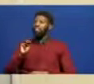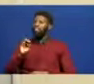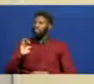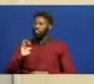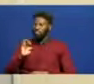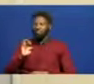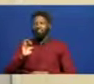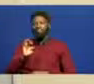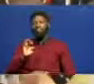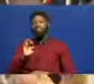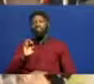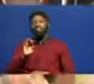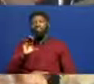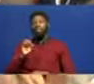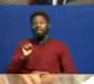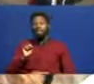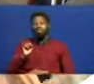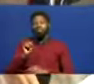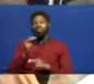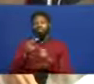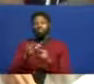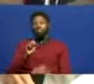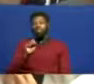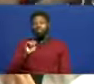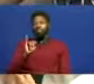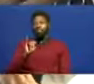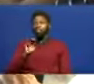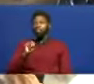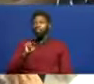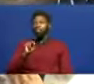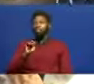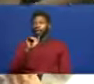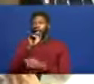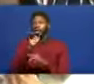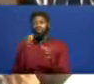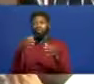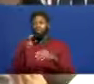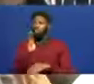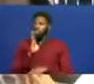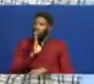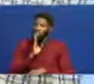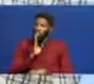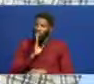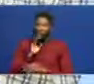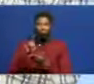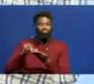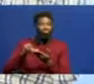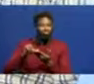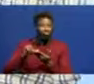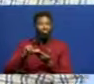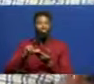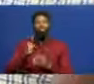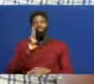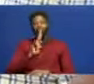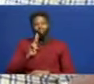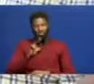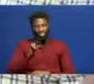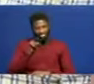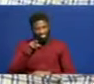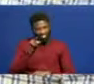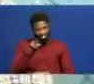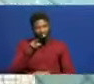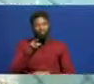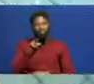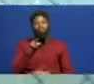Secretary Simon Chelugui is urging borrowers to use the credit facility to expand their businesses as an efficient way to utilize the